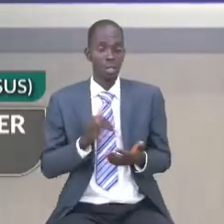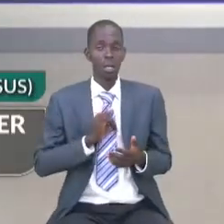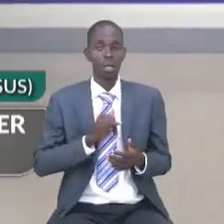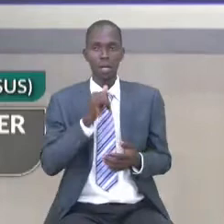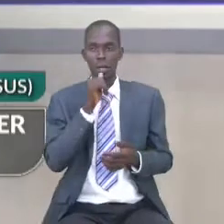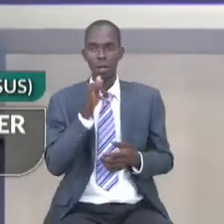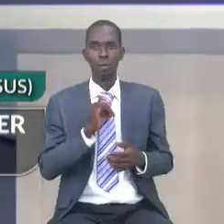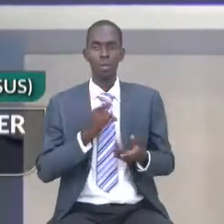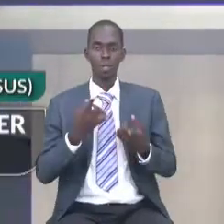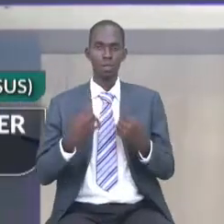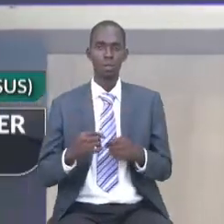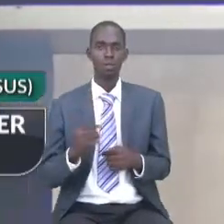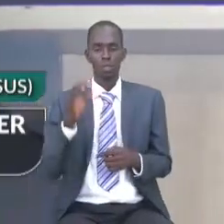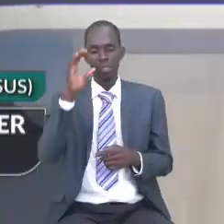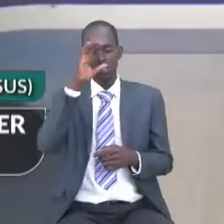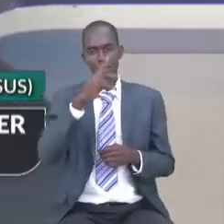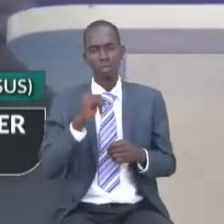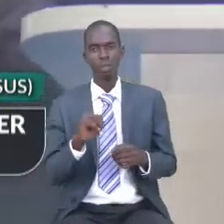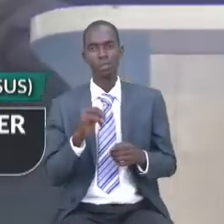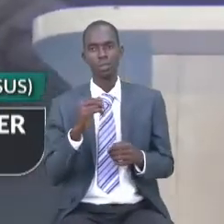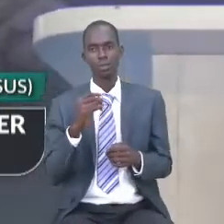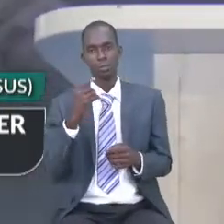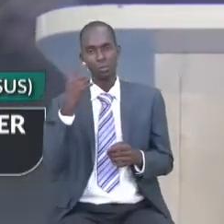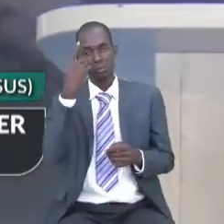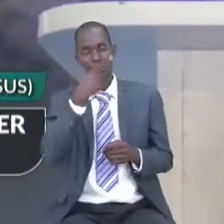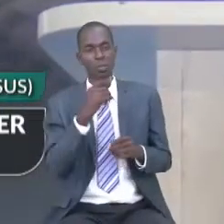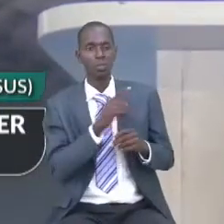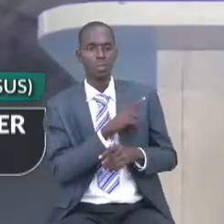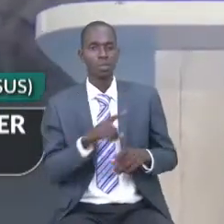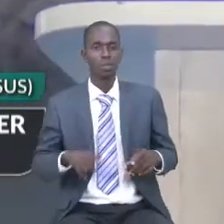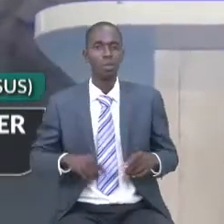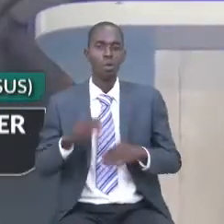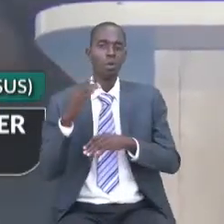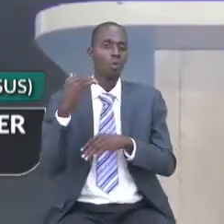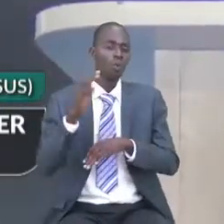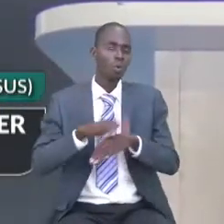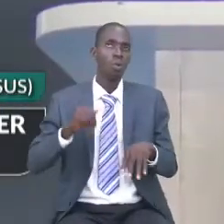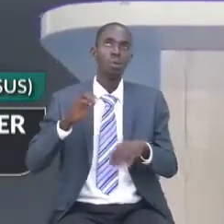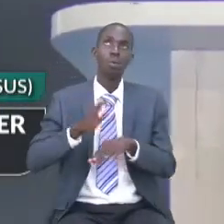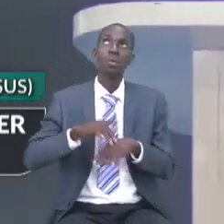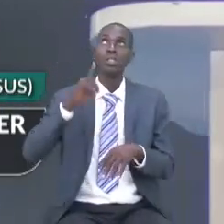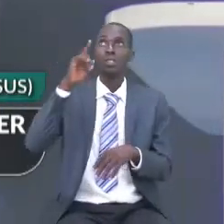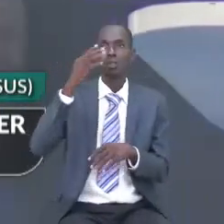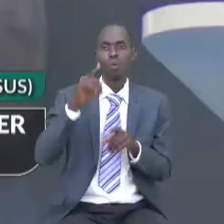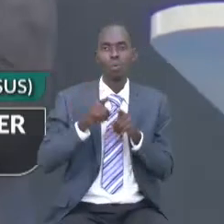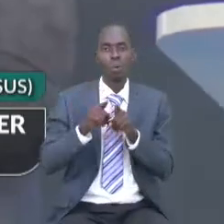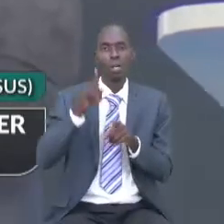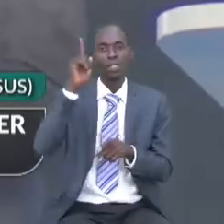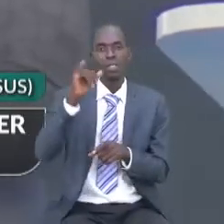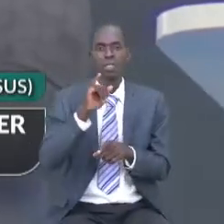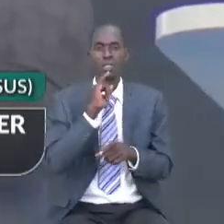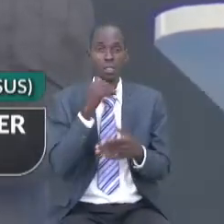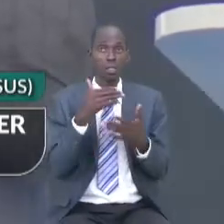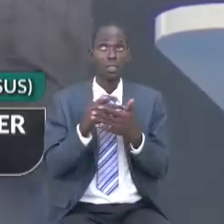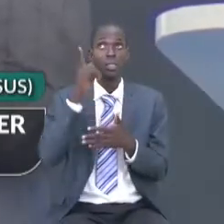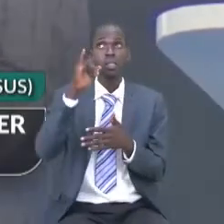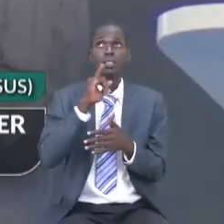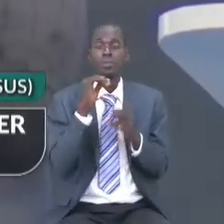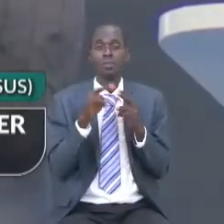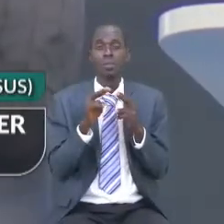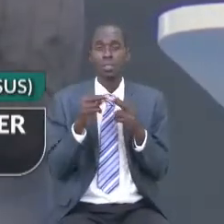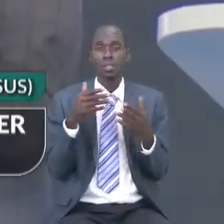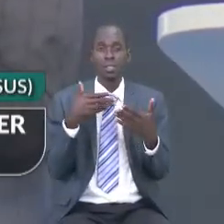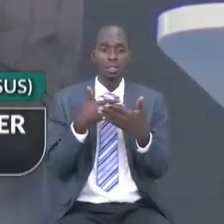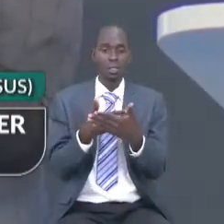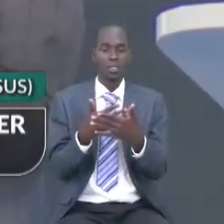the face of the Lord. It said, call ye upon him while he's near. He's very near now, and he wants